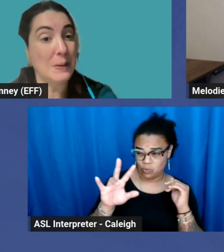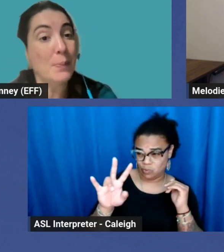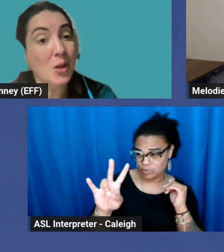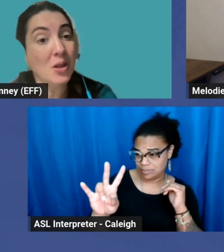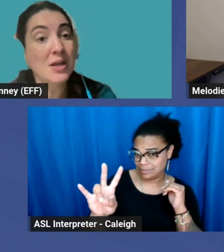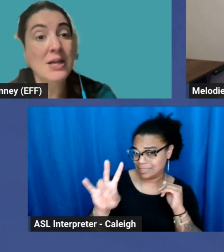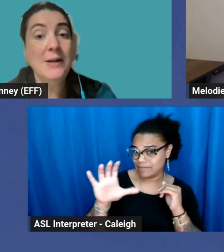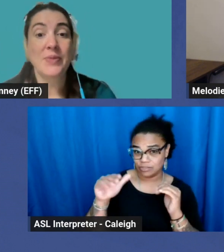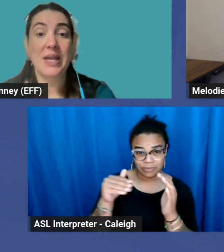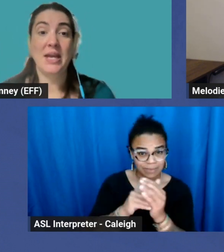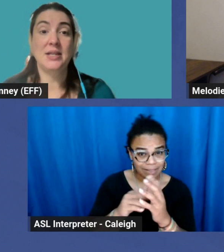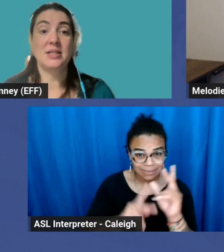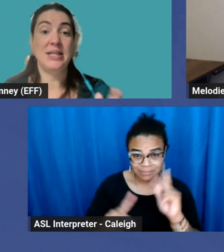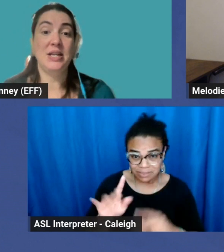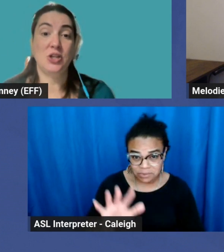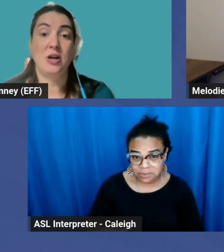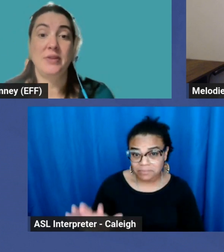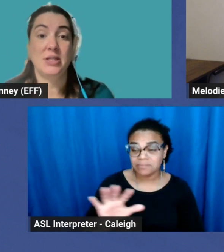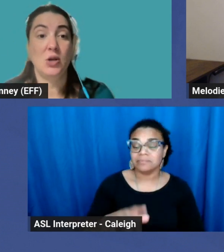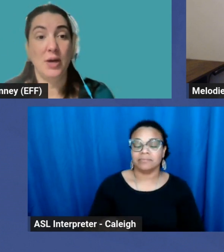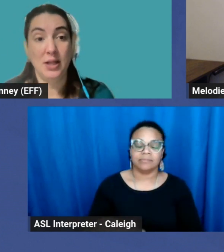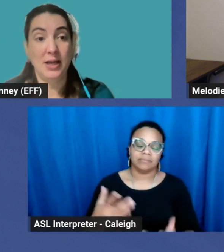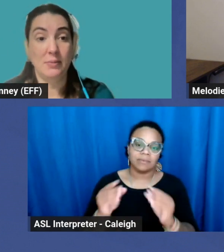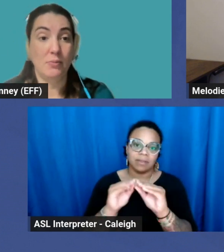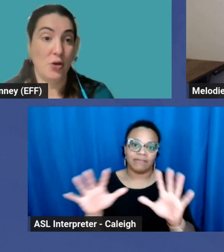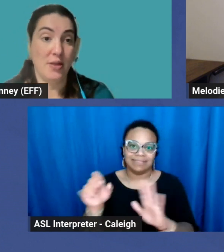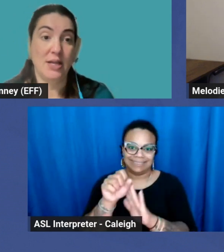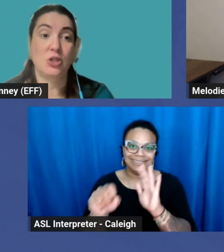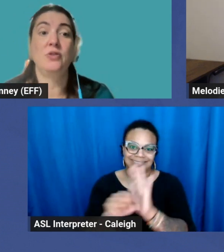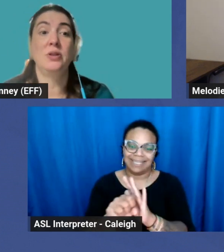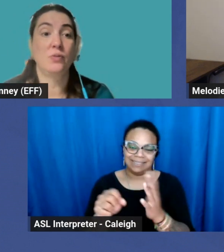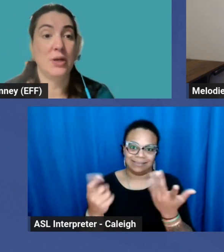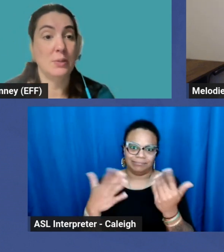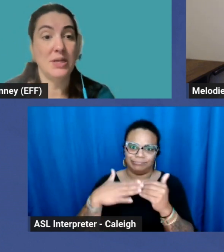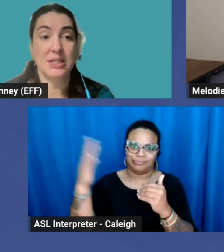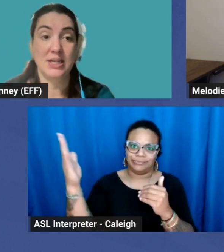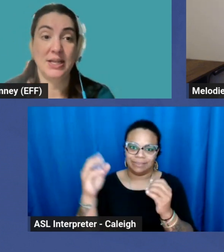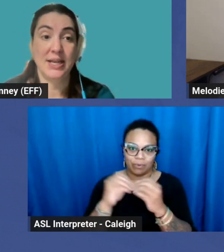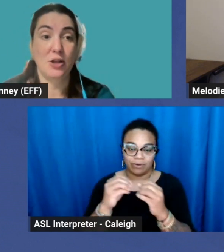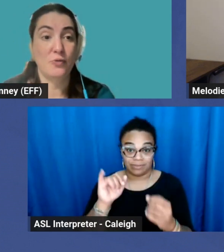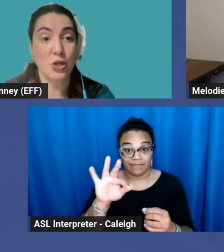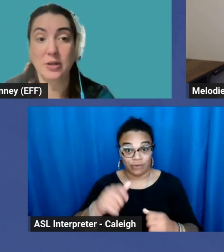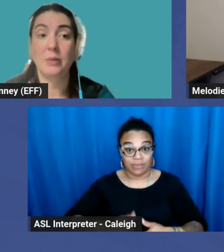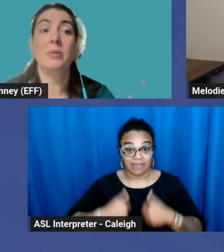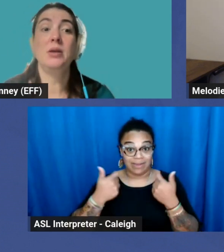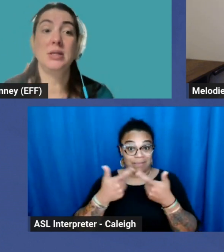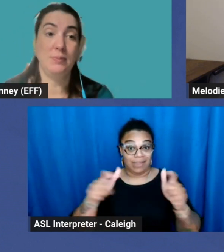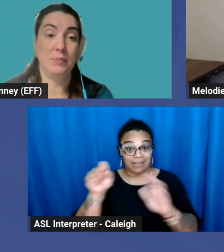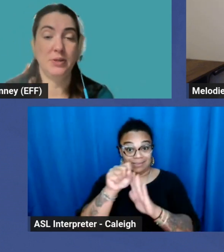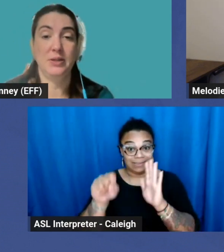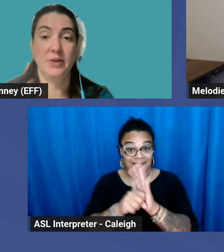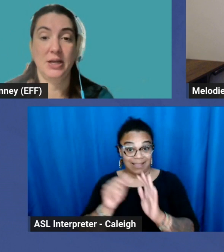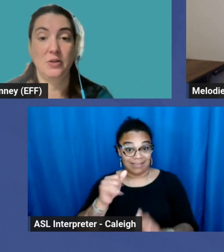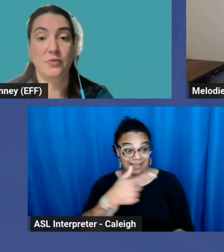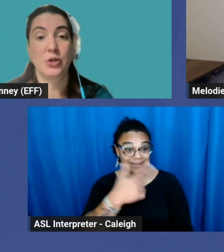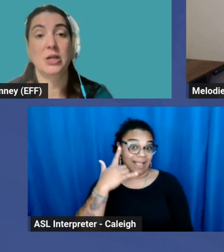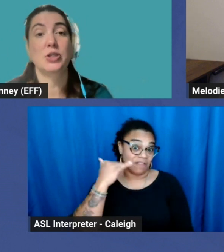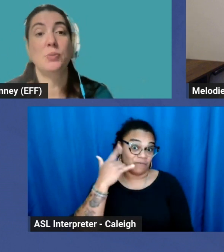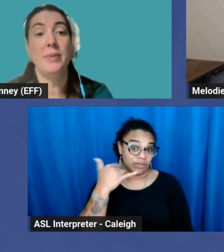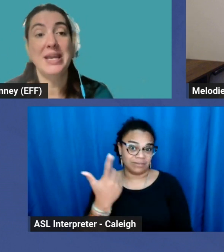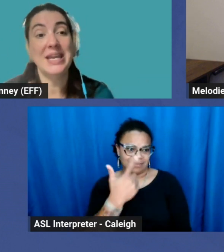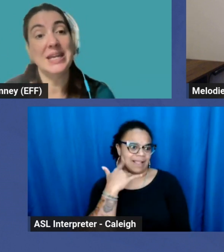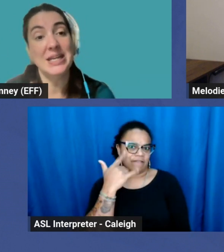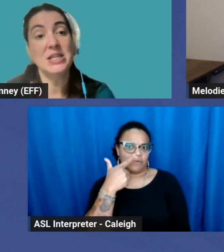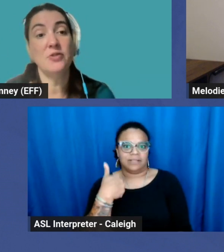700,000 people. And states are obviously quite a lot more than that. So if you live in one of the big states like California, there are millions of people that live in California.